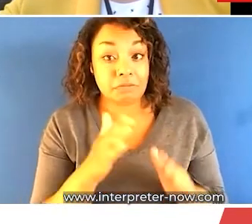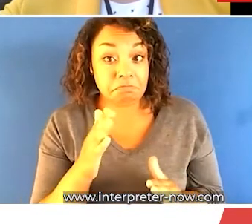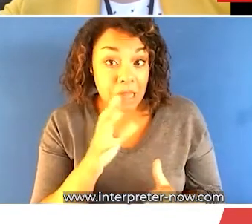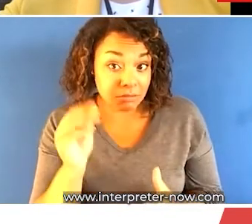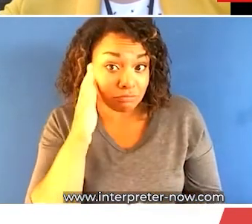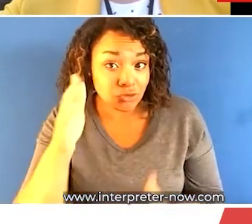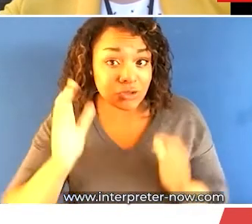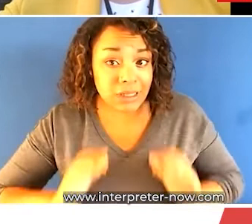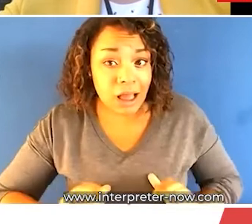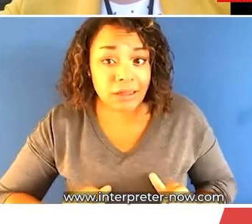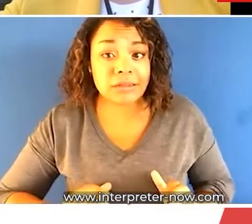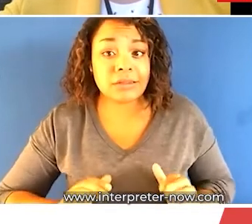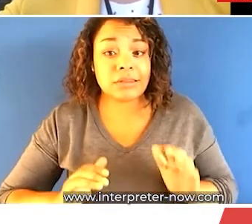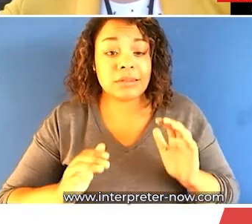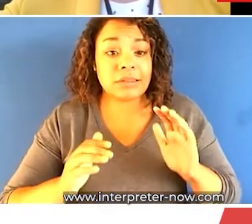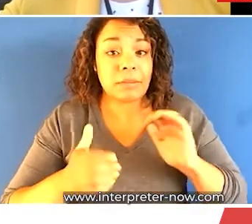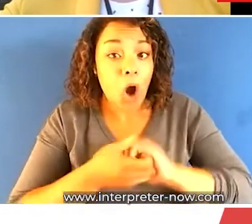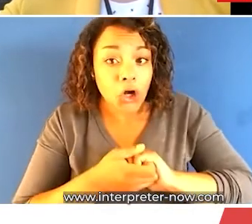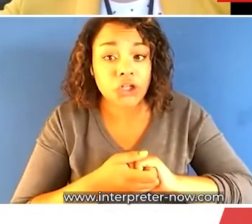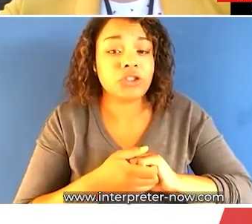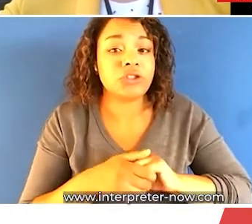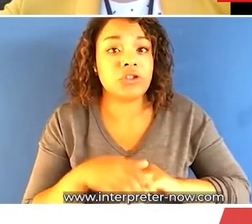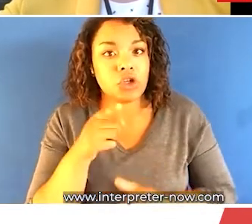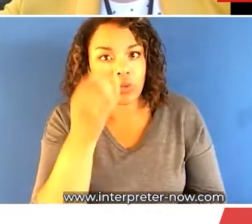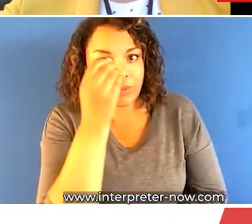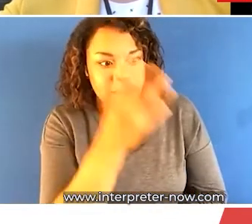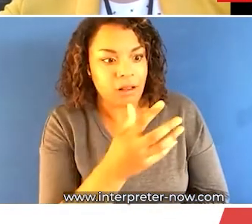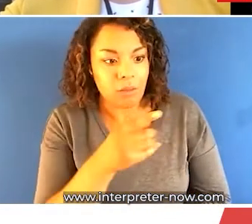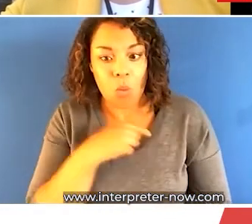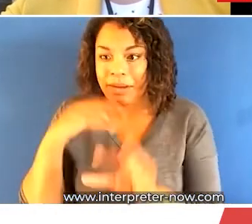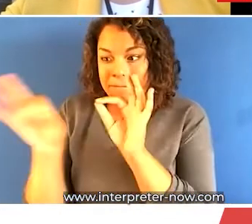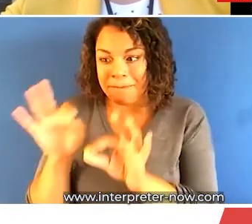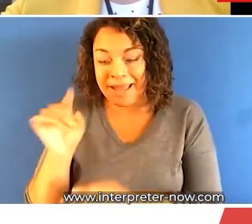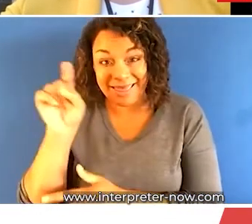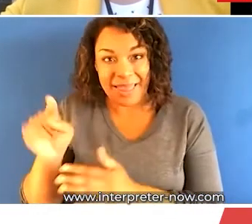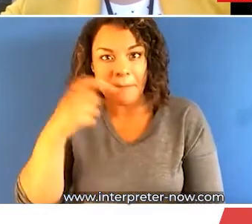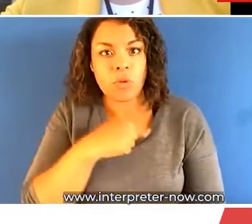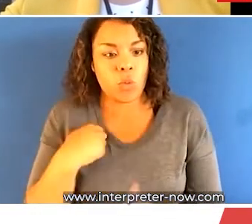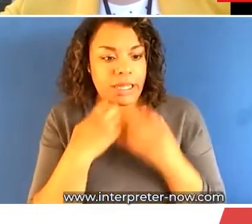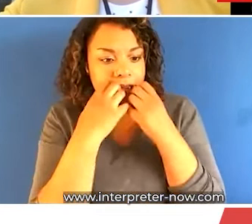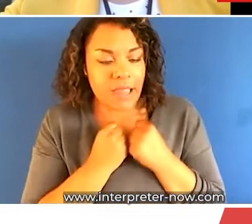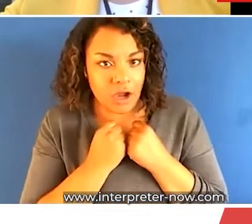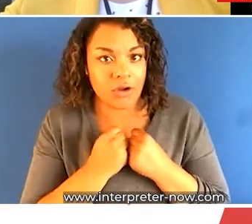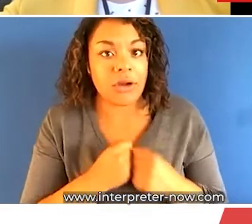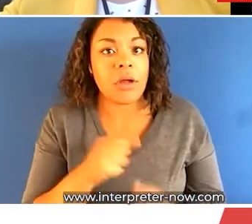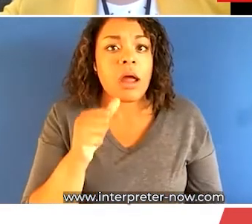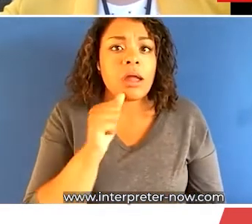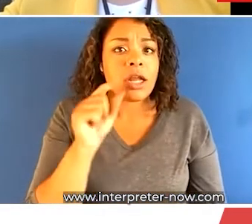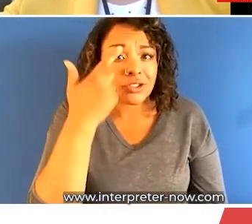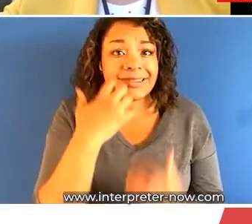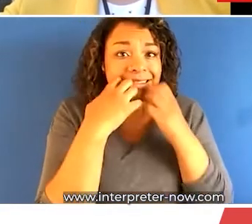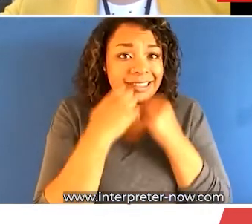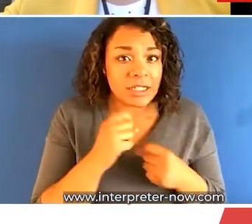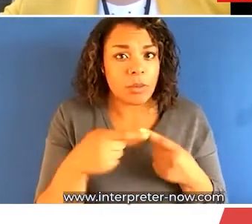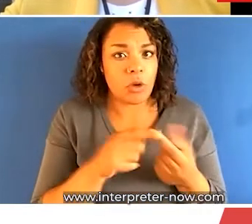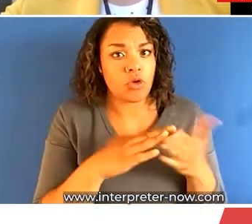clients, partners, etc., that you care. And that you care not only for the diversity of that